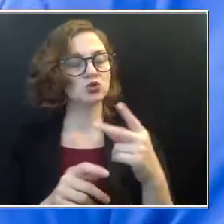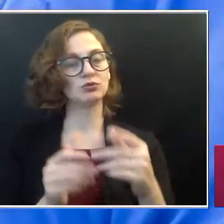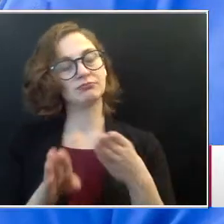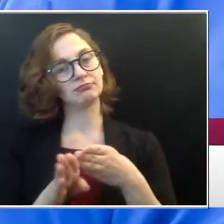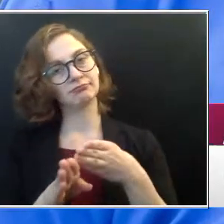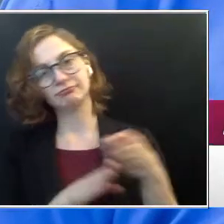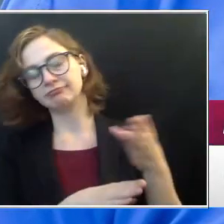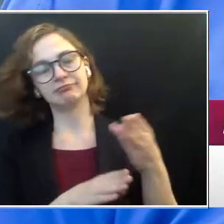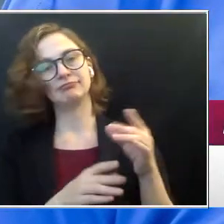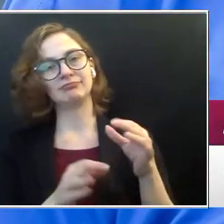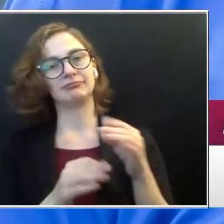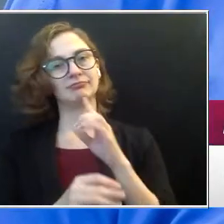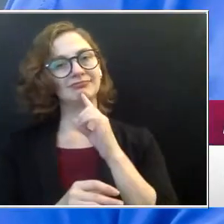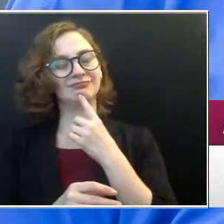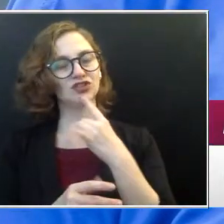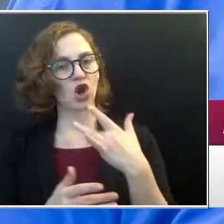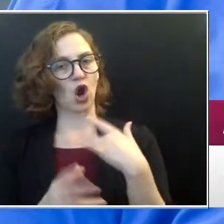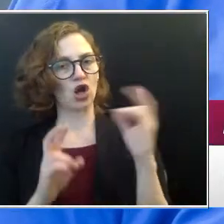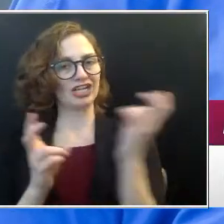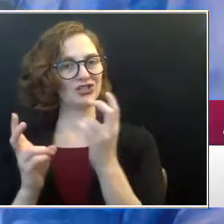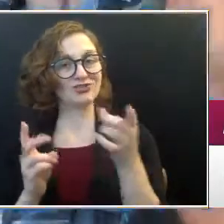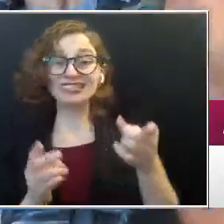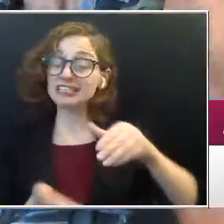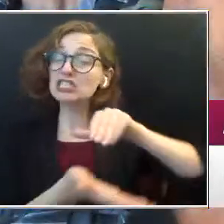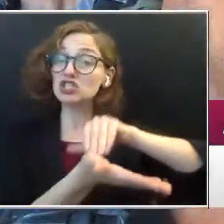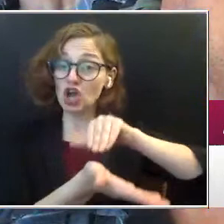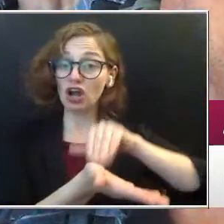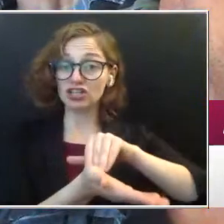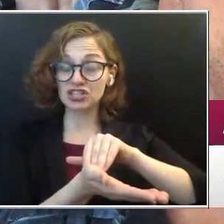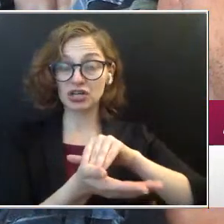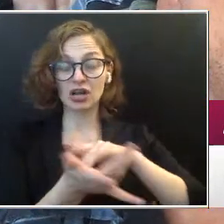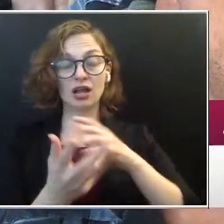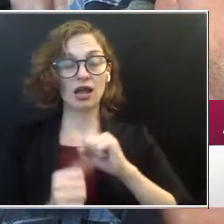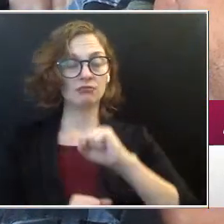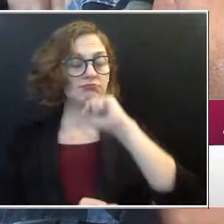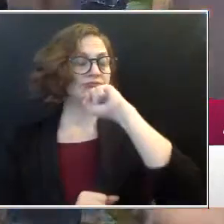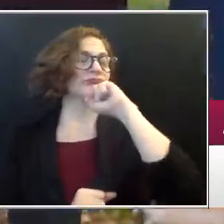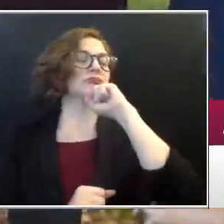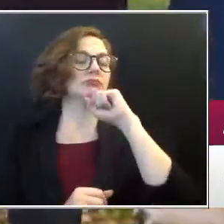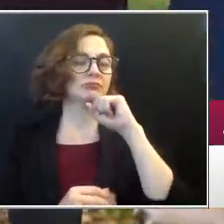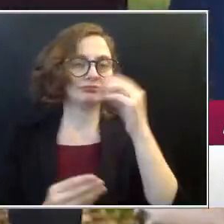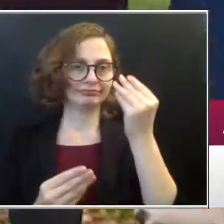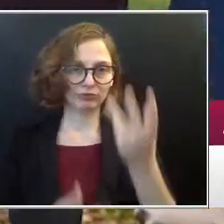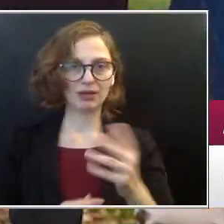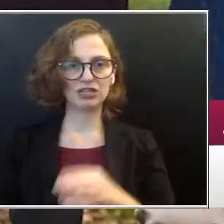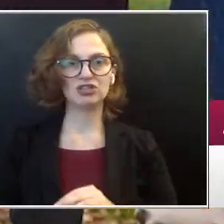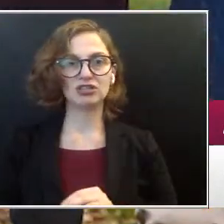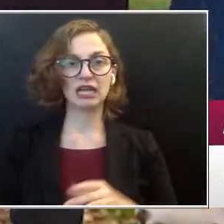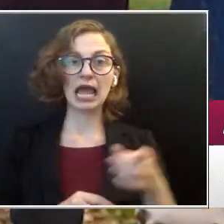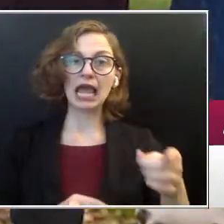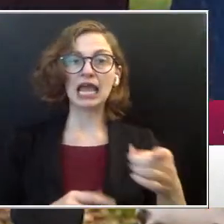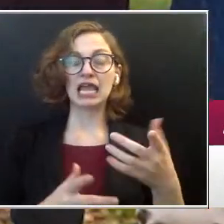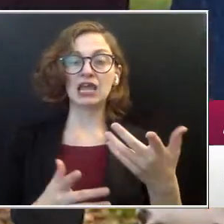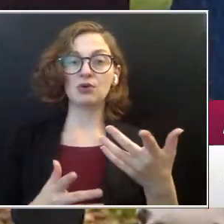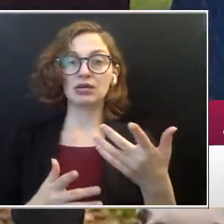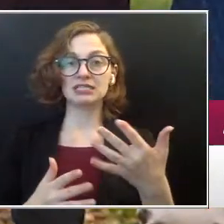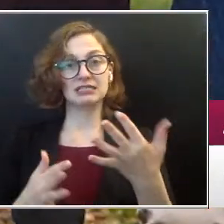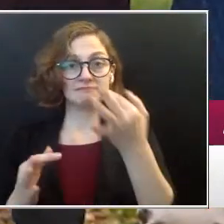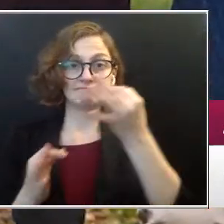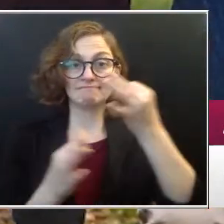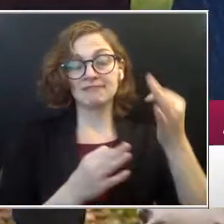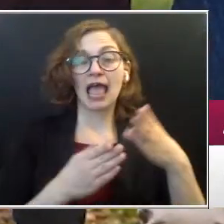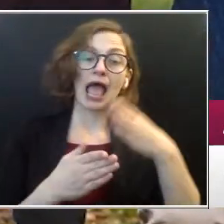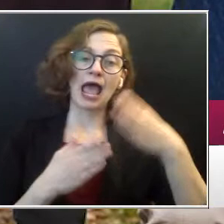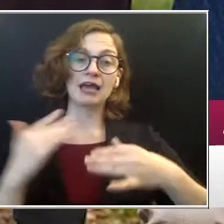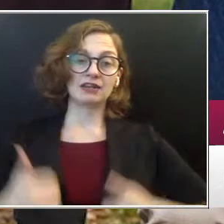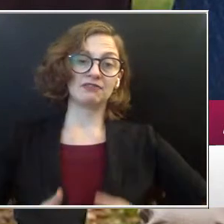got a devastating blow. How he went from making end-of-life plans to fulfilling his lifelong dreams thanks to